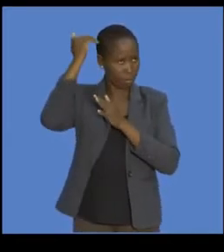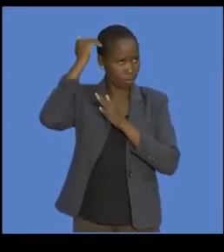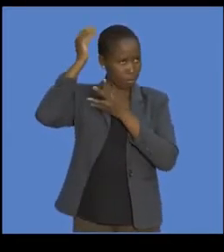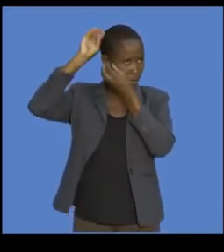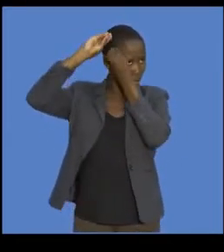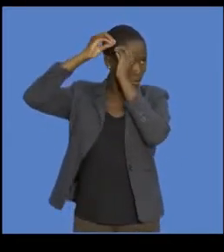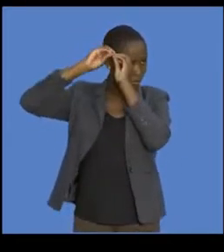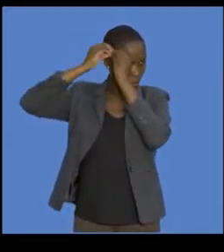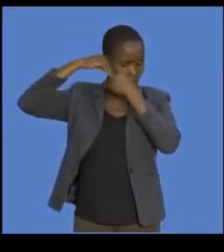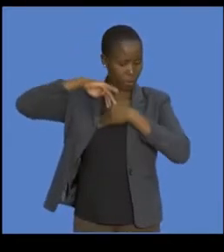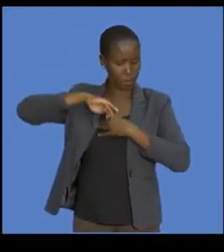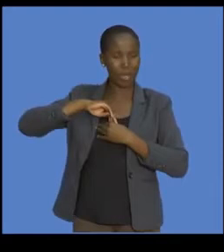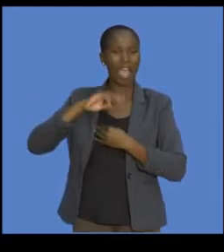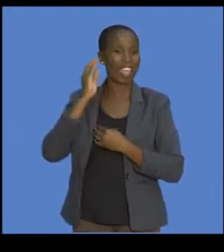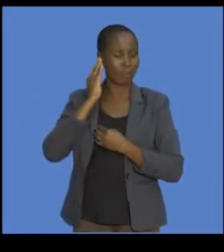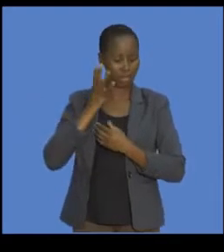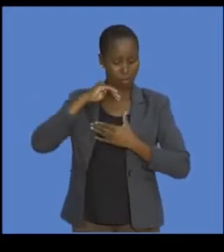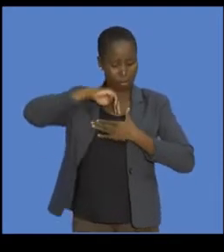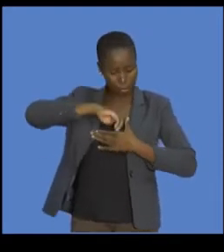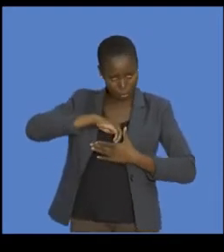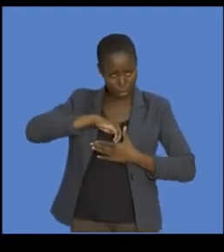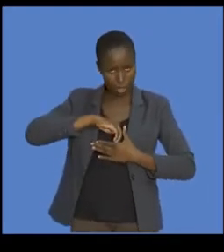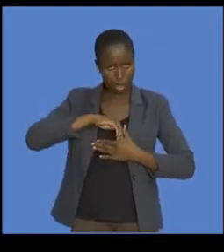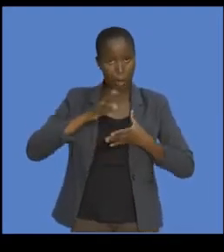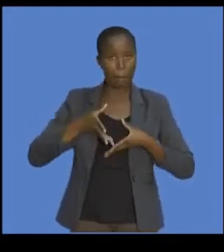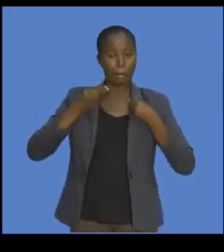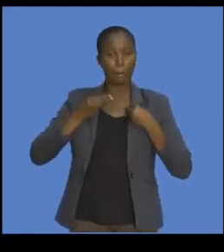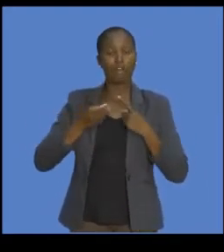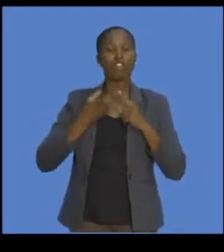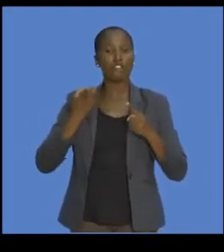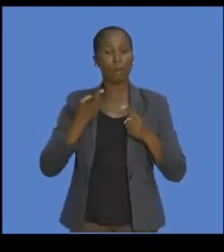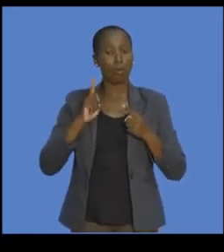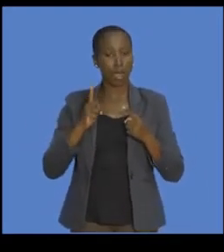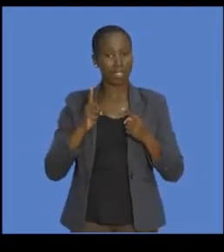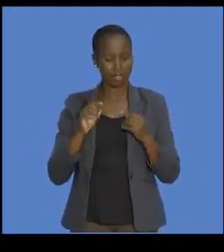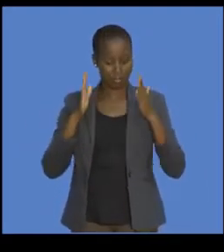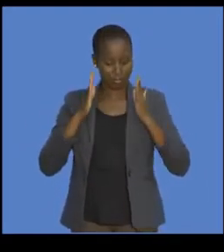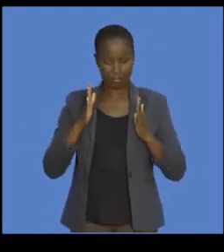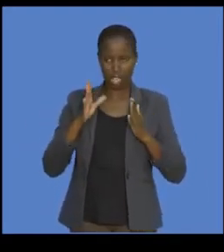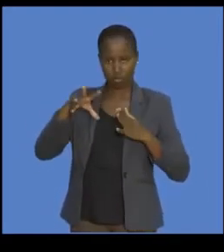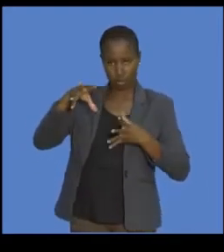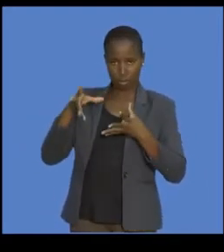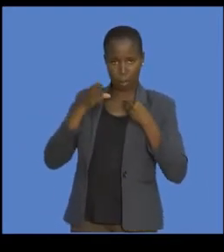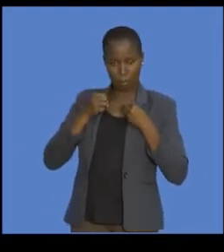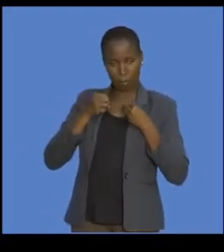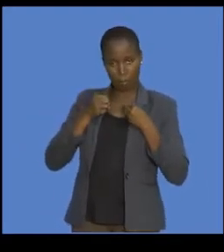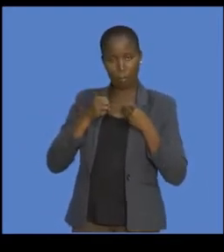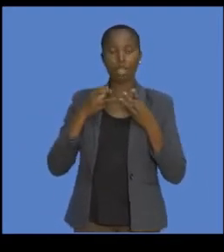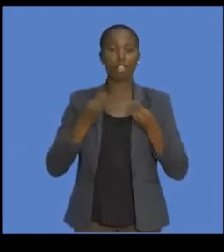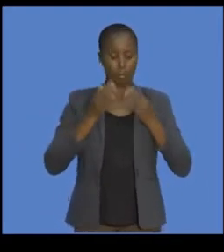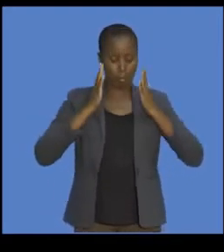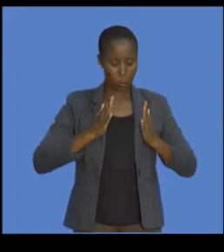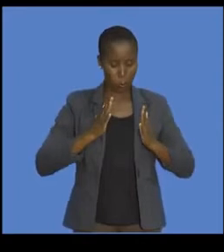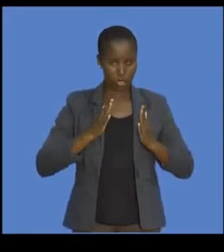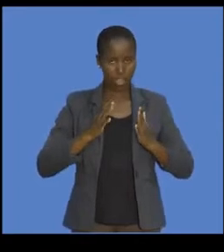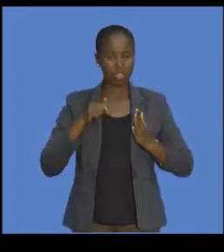needs to be received by an effector organ, and that is through identifying something that is against the normal